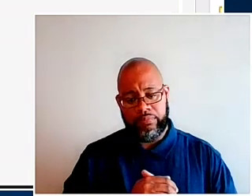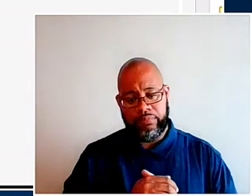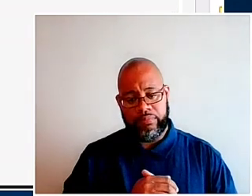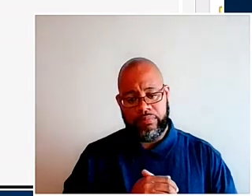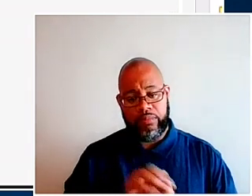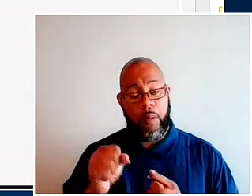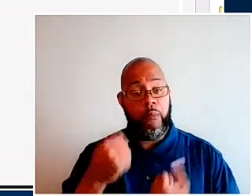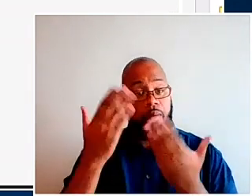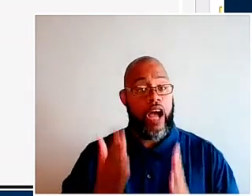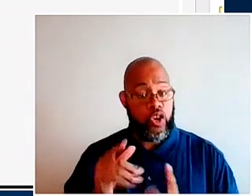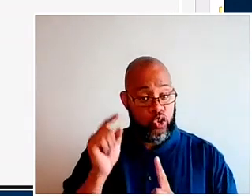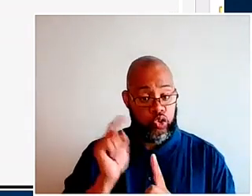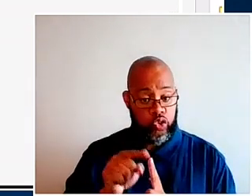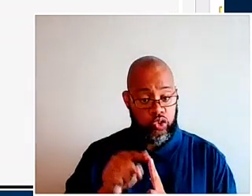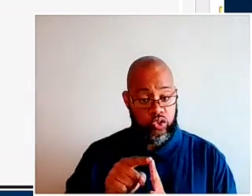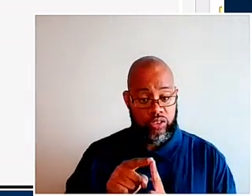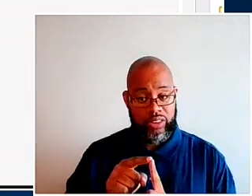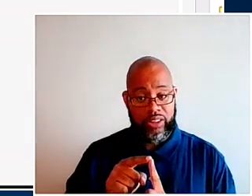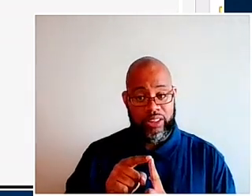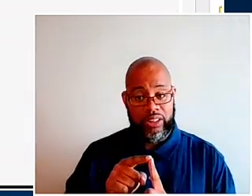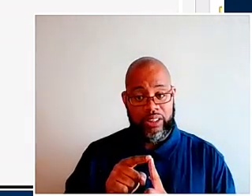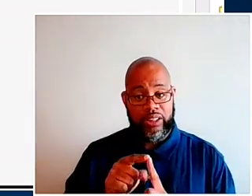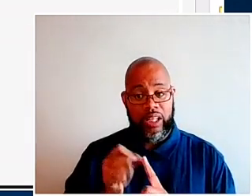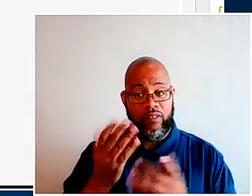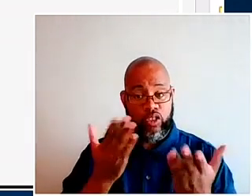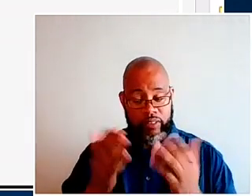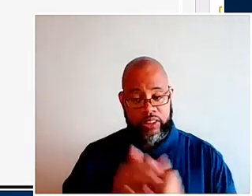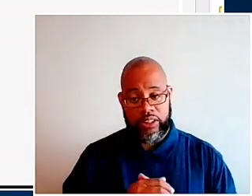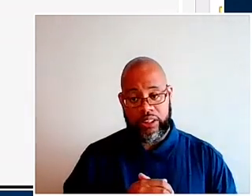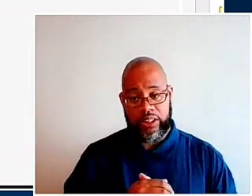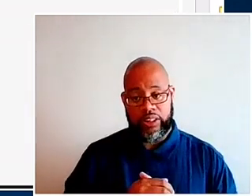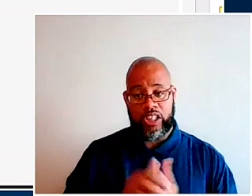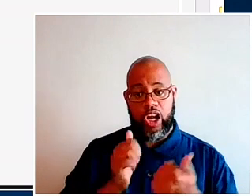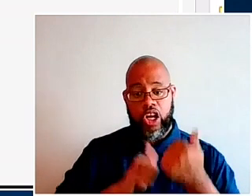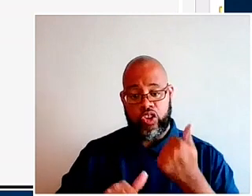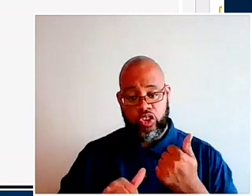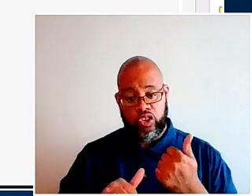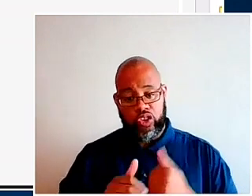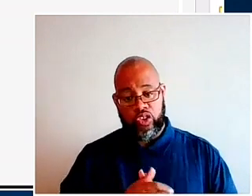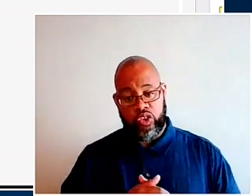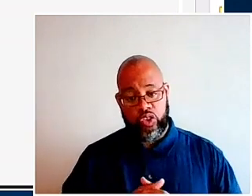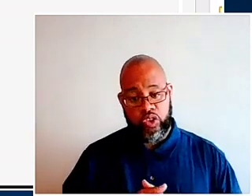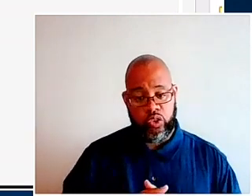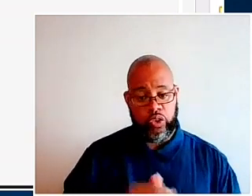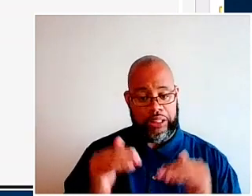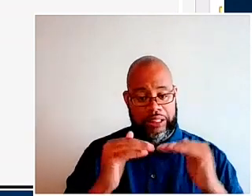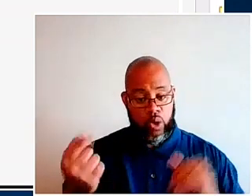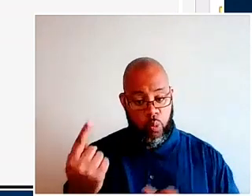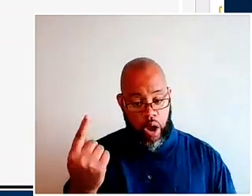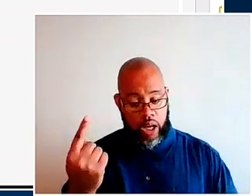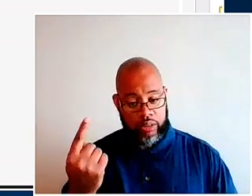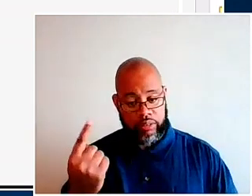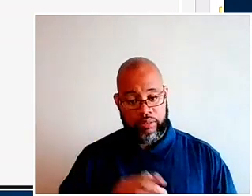providers of services under tier one to